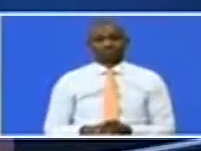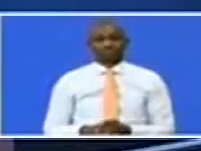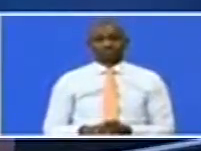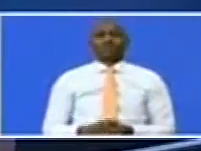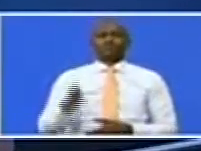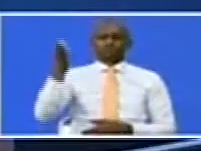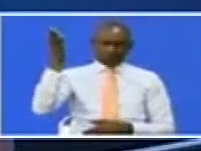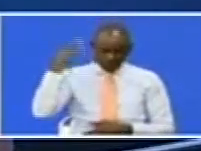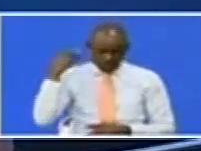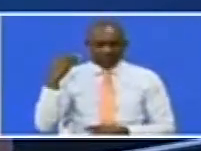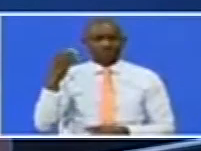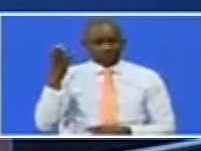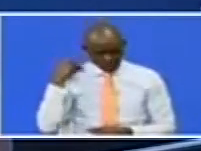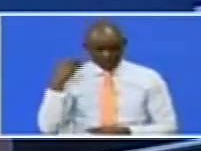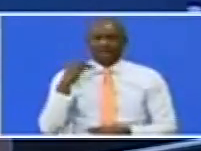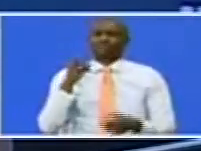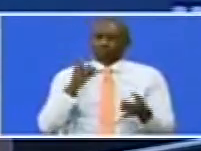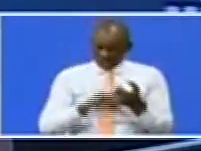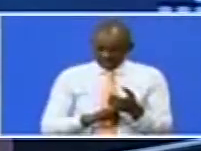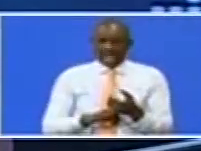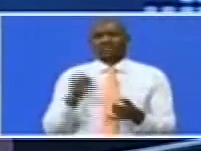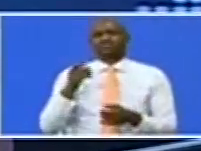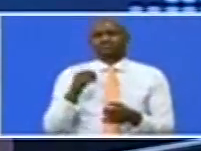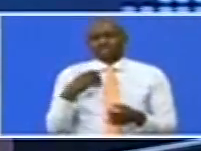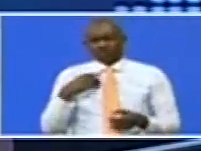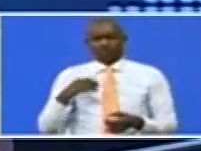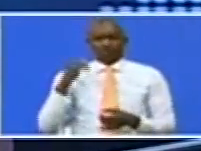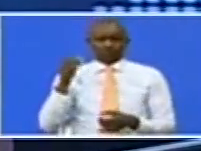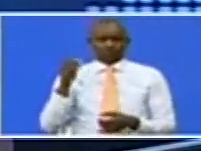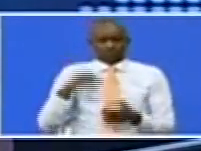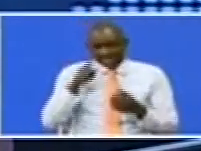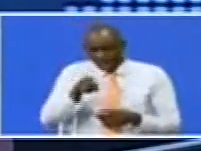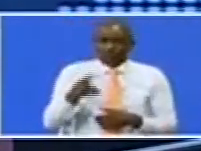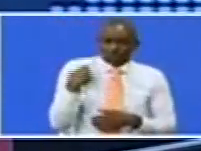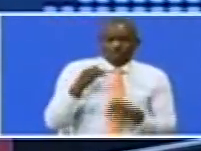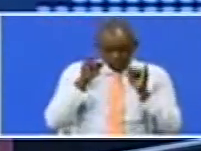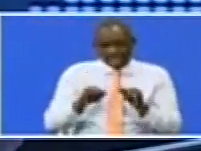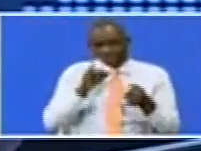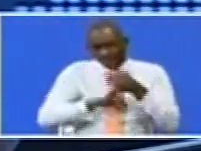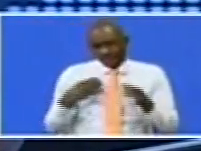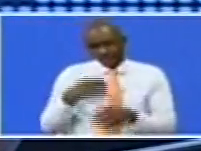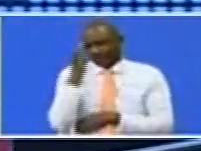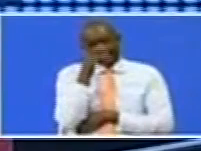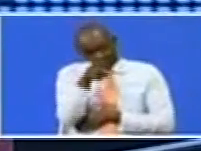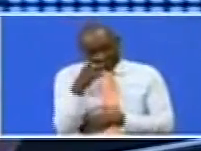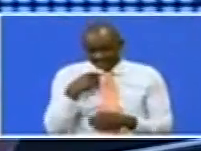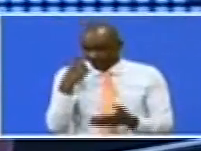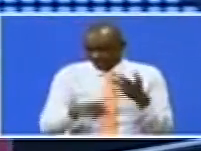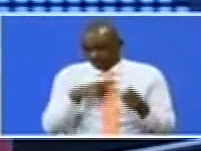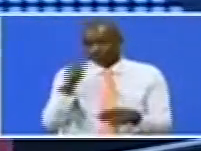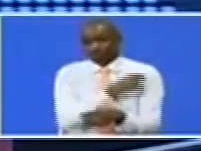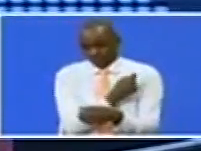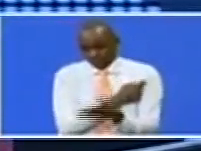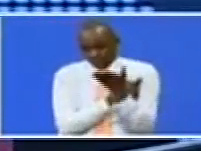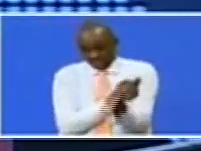Former Kenyan First Lady Lucy Kibaki was earlier today rushed to the Nairobi hospital after reportedly falling ill at her home in Muthaiga in